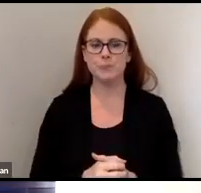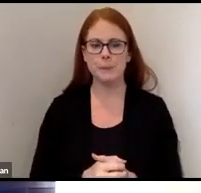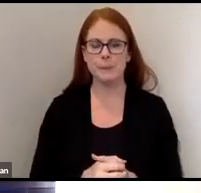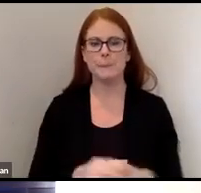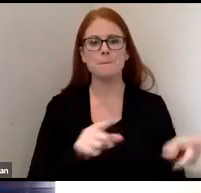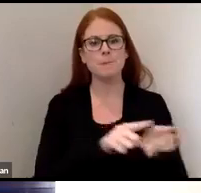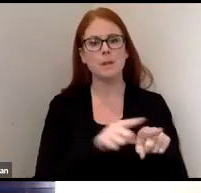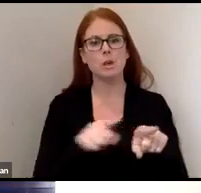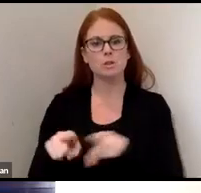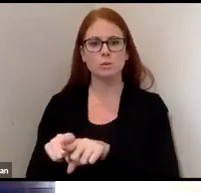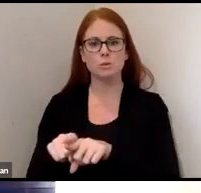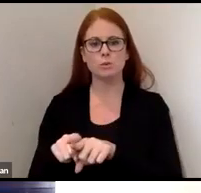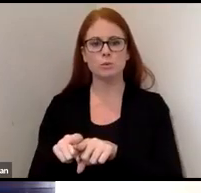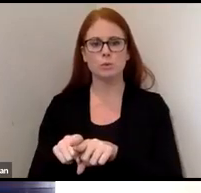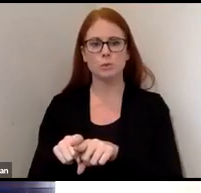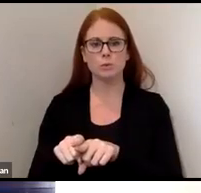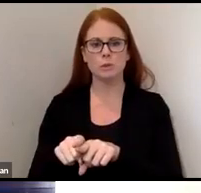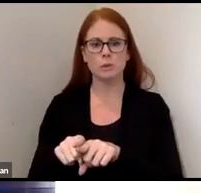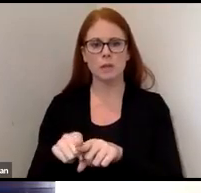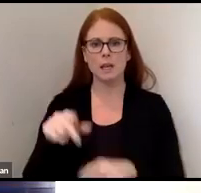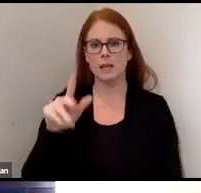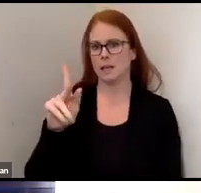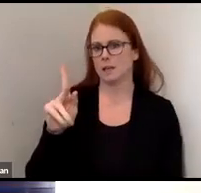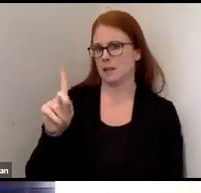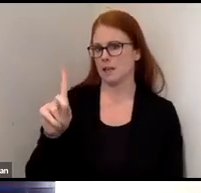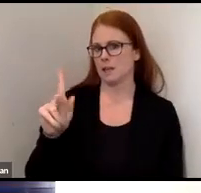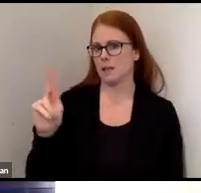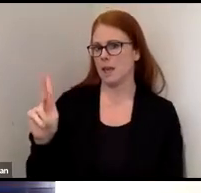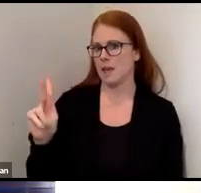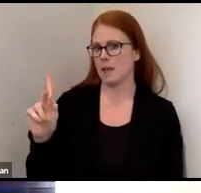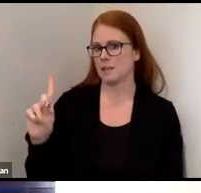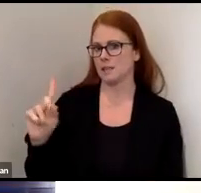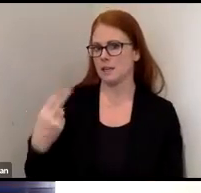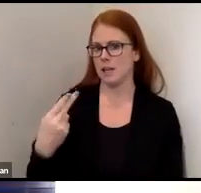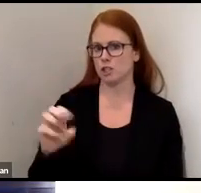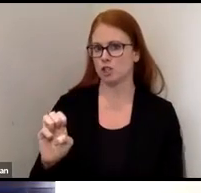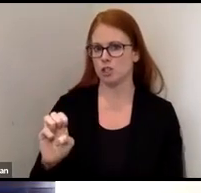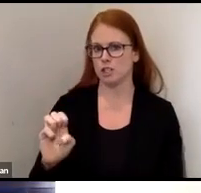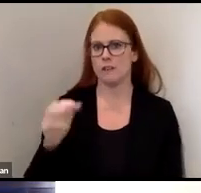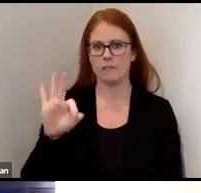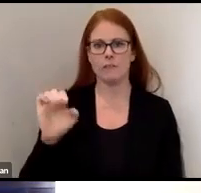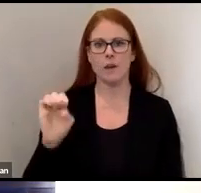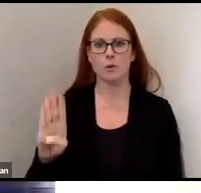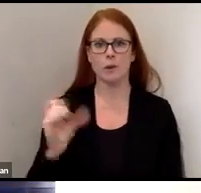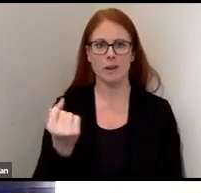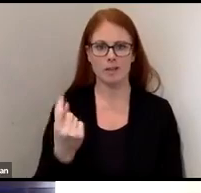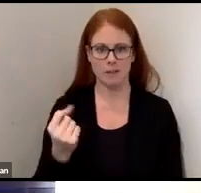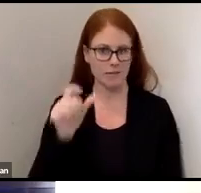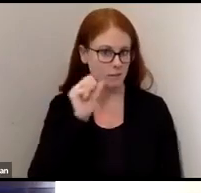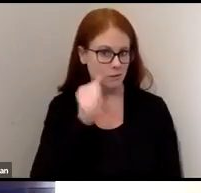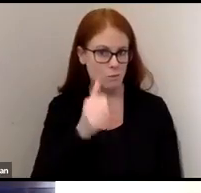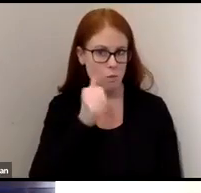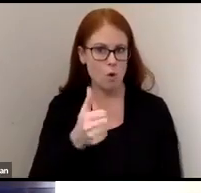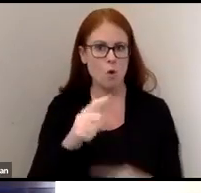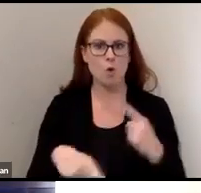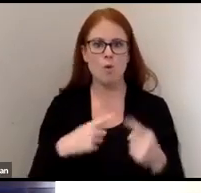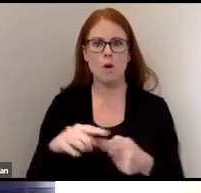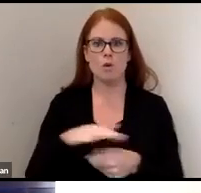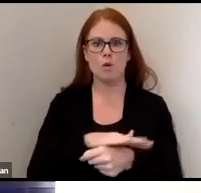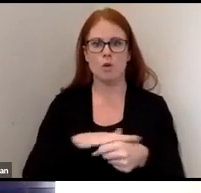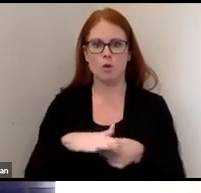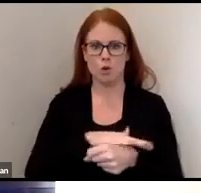also, per KDHE, February 11th, that will be tomorrow, is when local